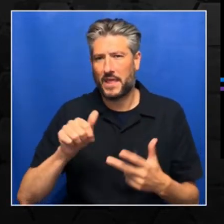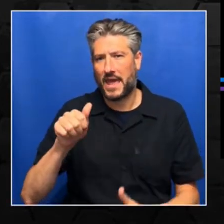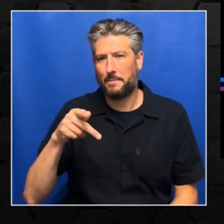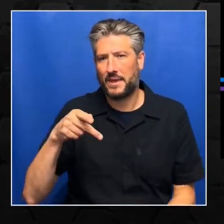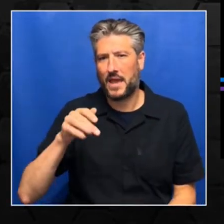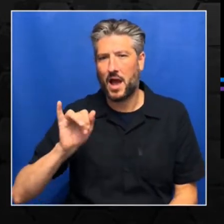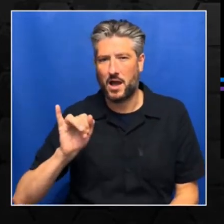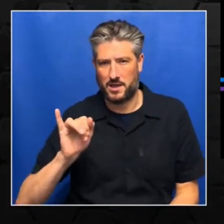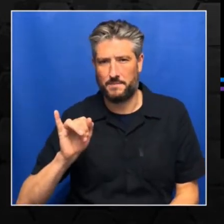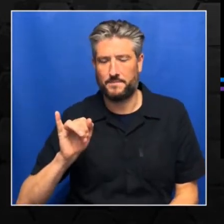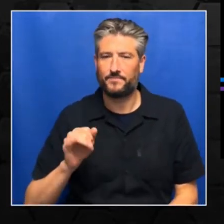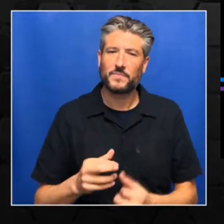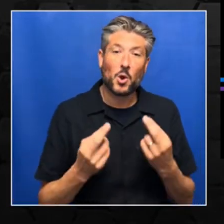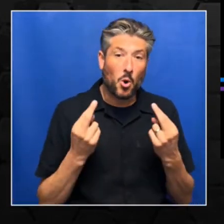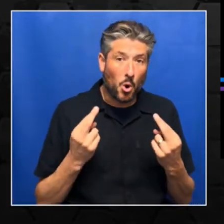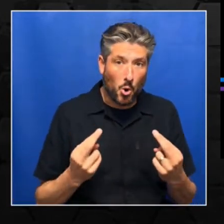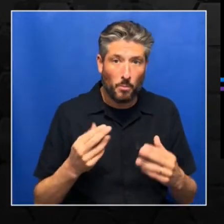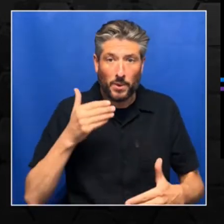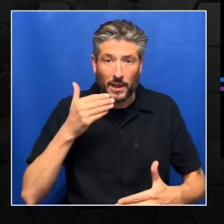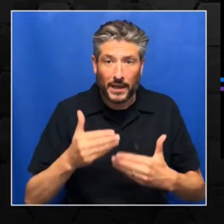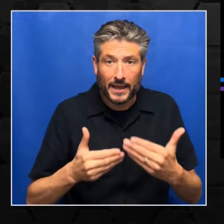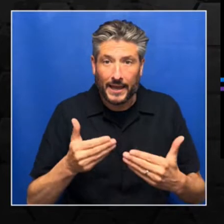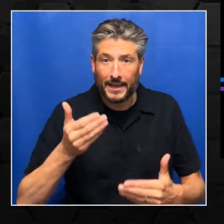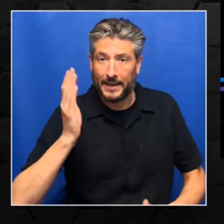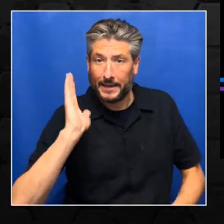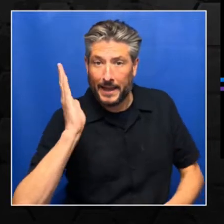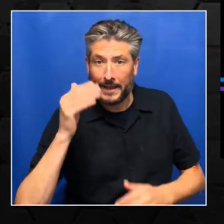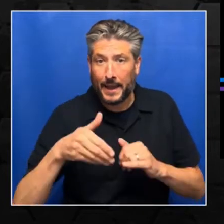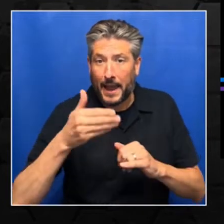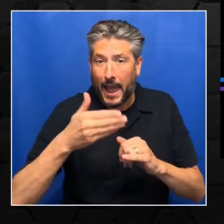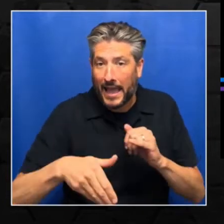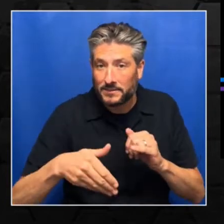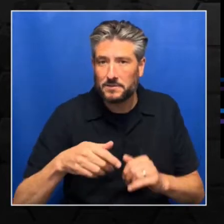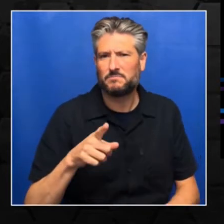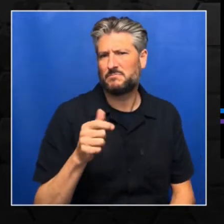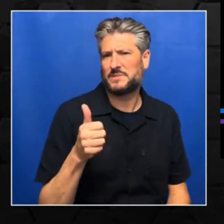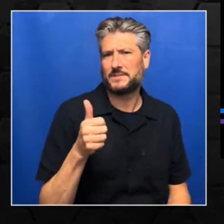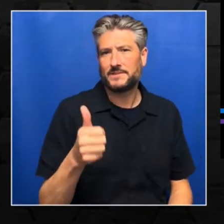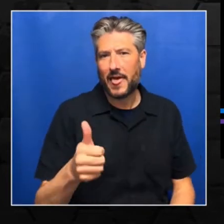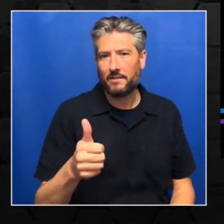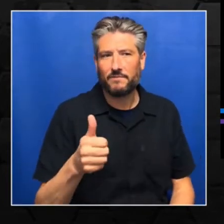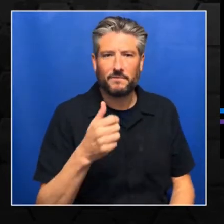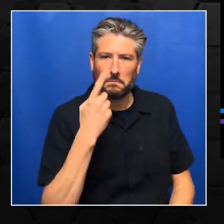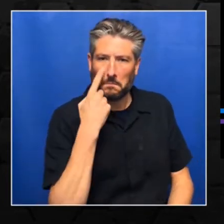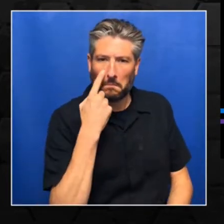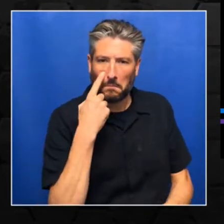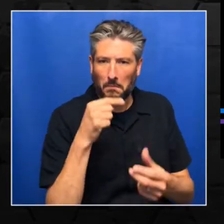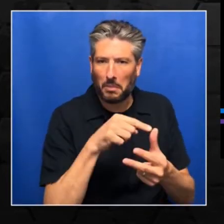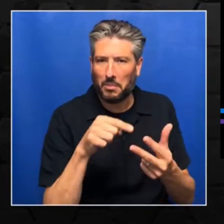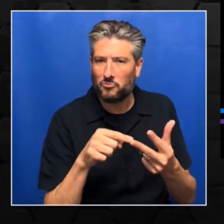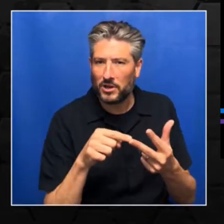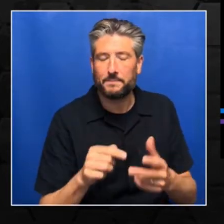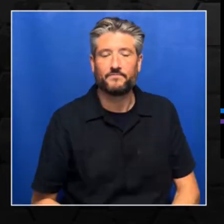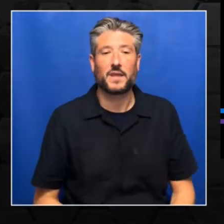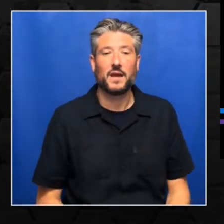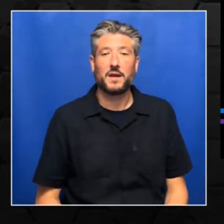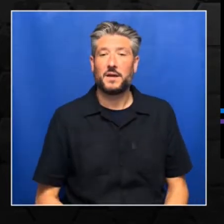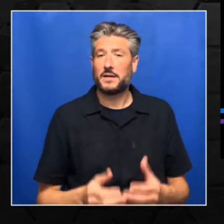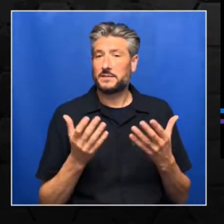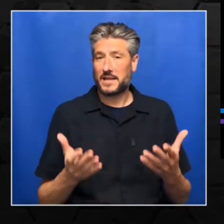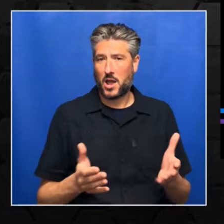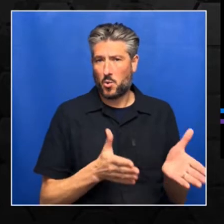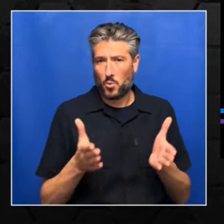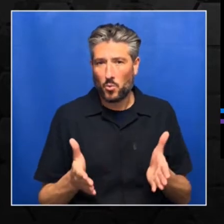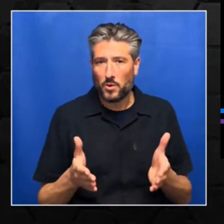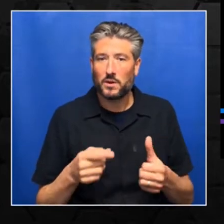small session to get started with all these 3 tools. So moving on, more about the tools. So machine